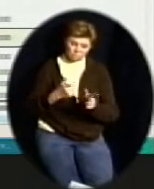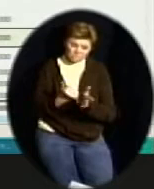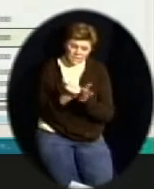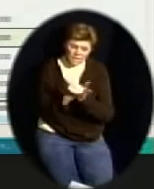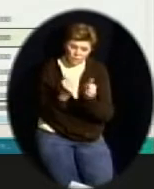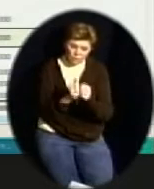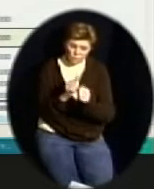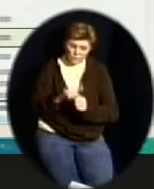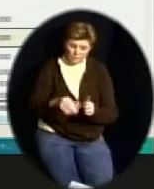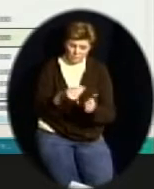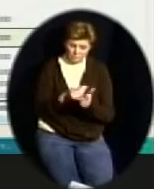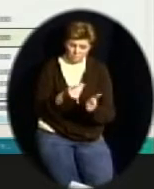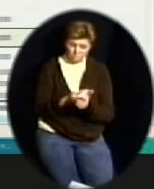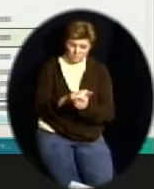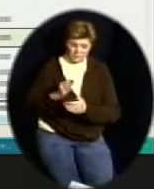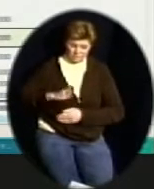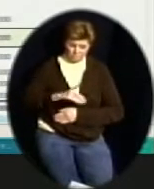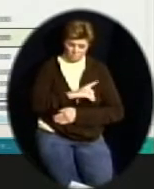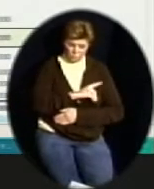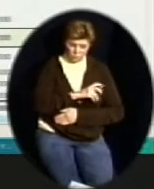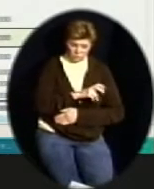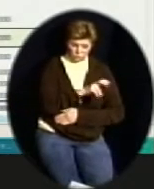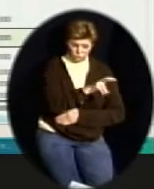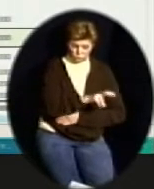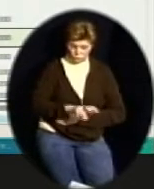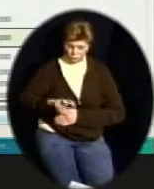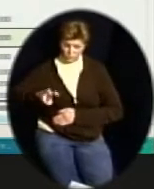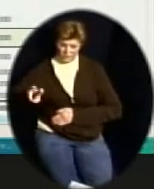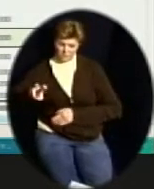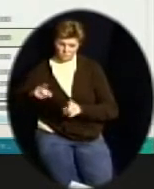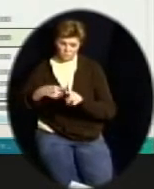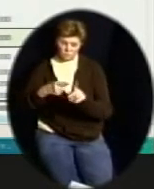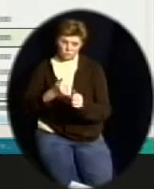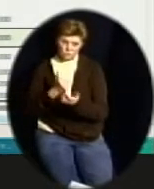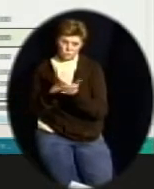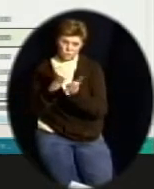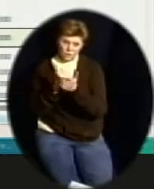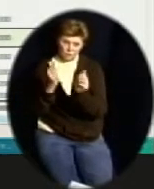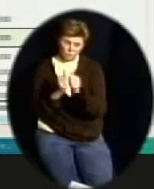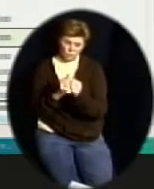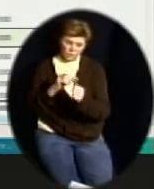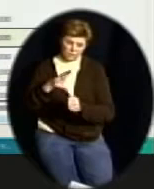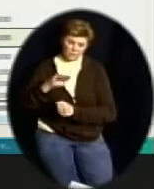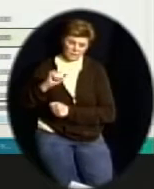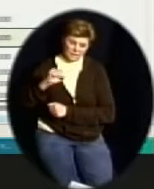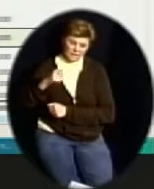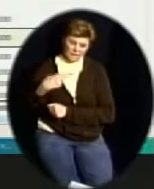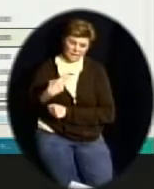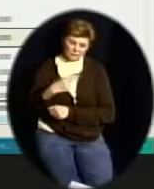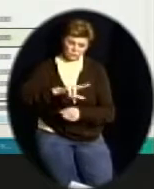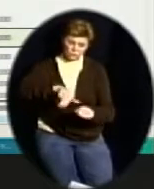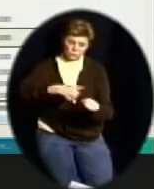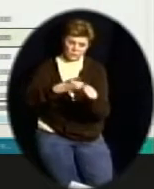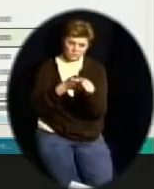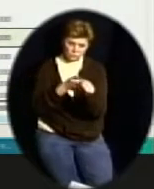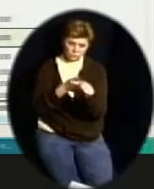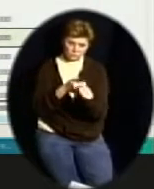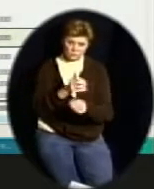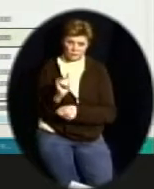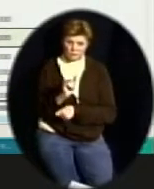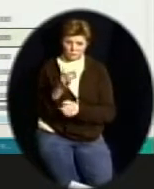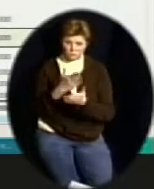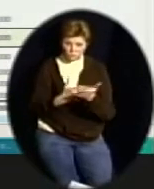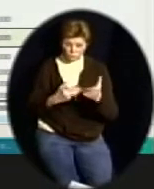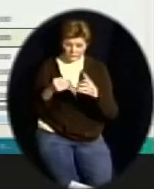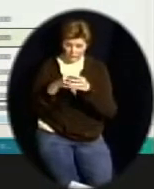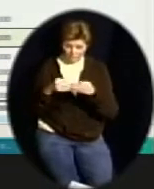with the cash balance reserve issues. It also has in it dollars that are increasing